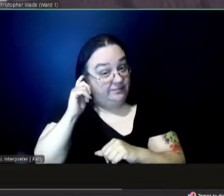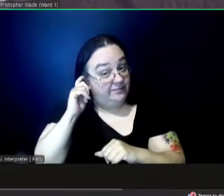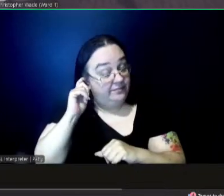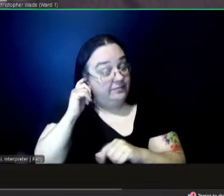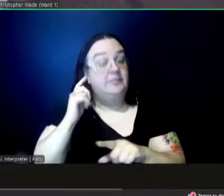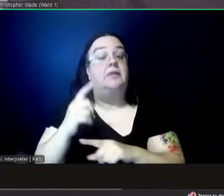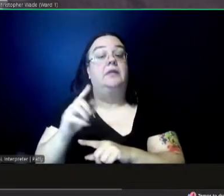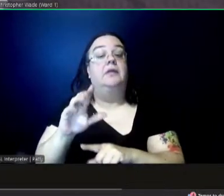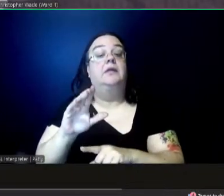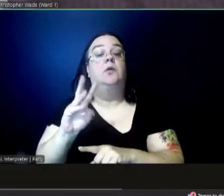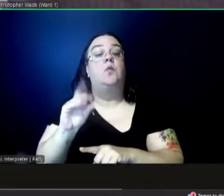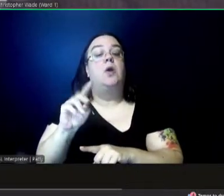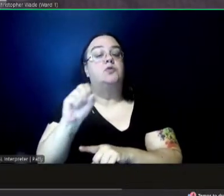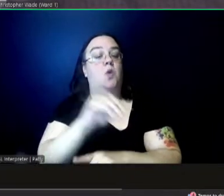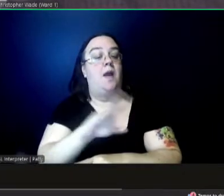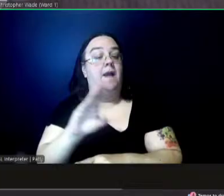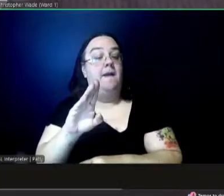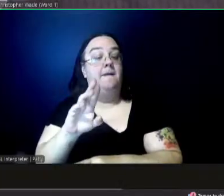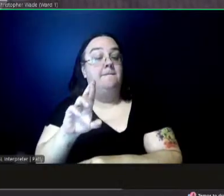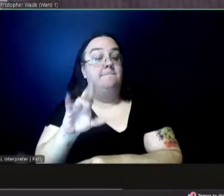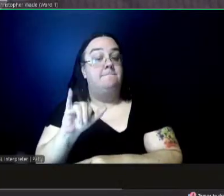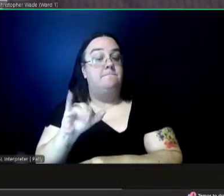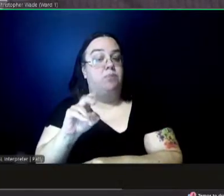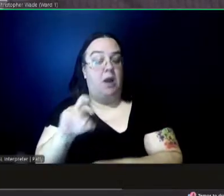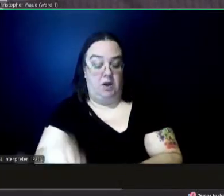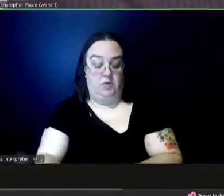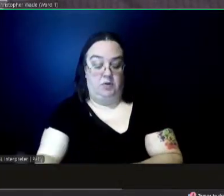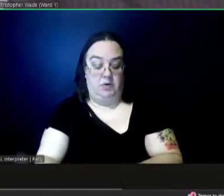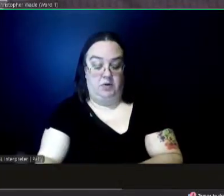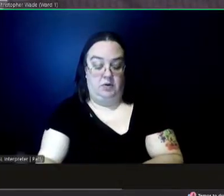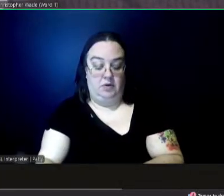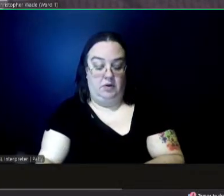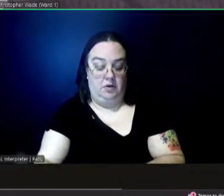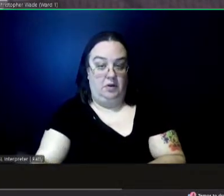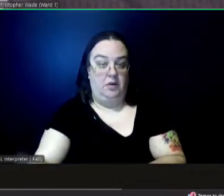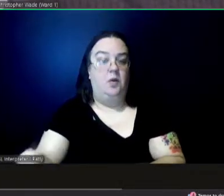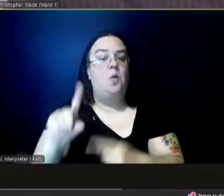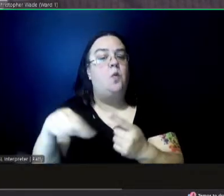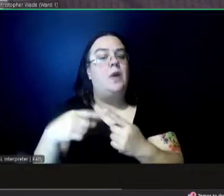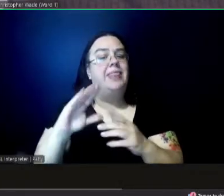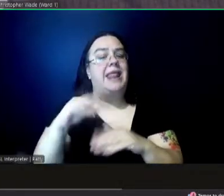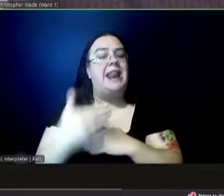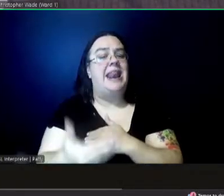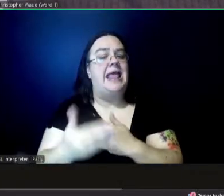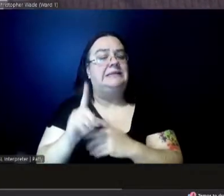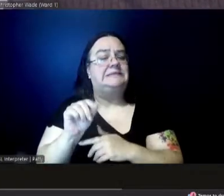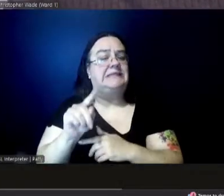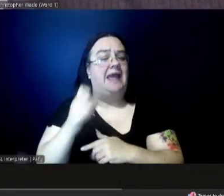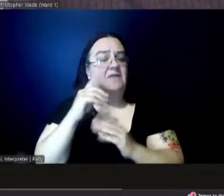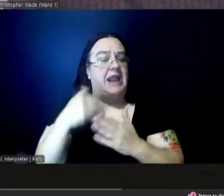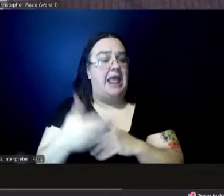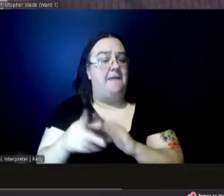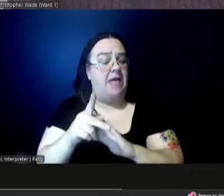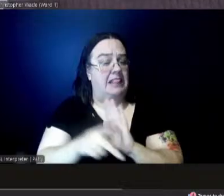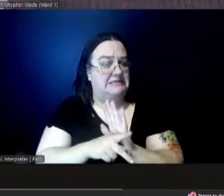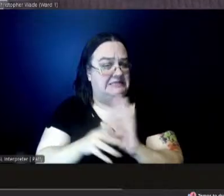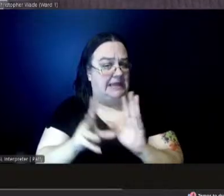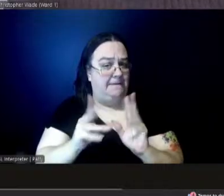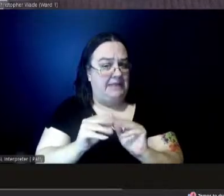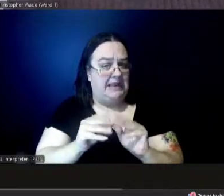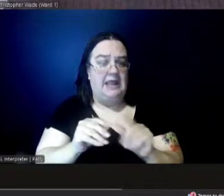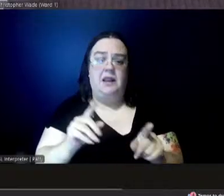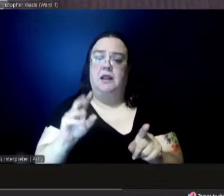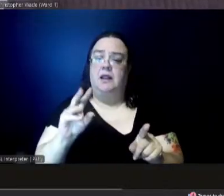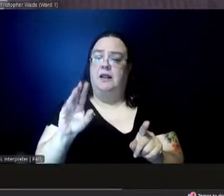So, Councilmember Vice Mayor Briner, what is the date for the next policy meeting? I think it's usually